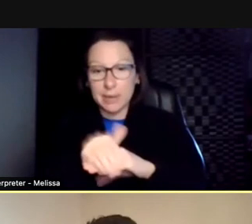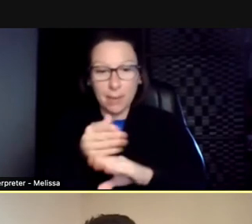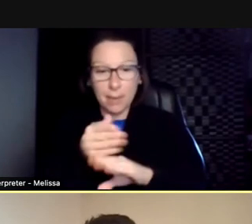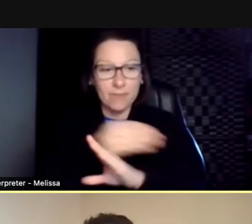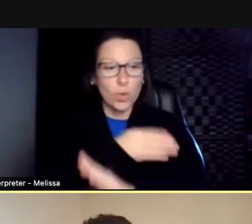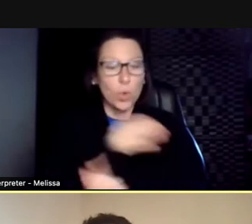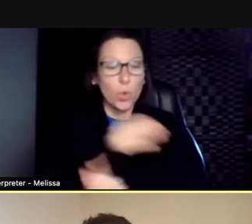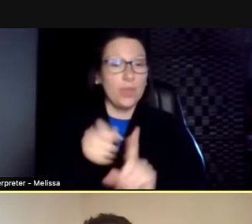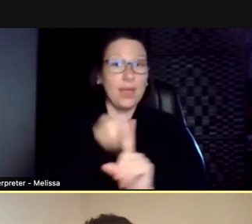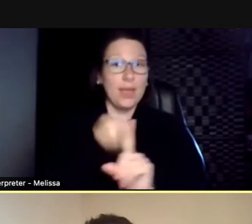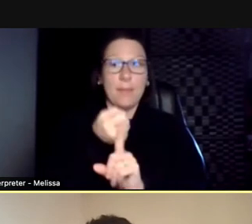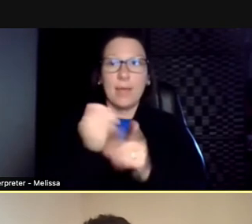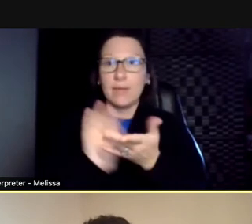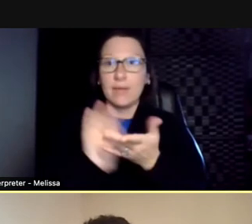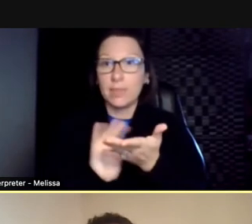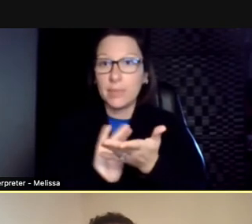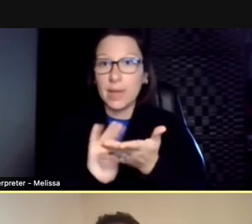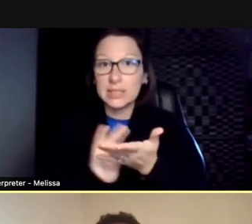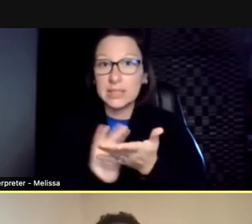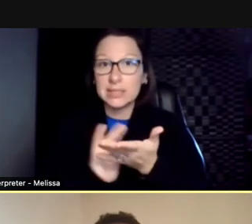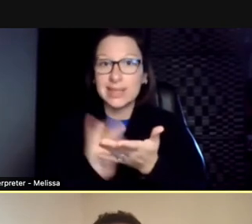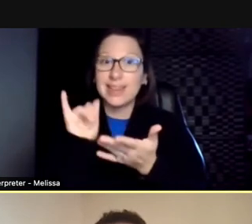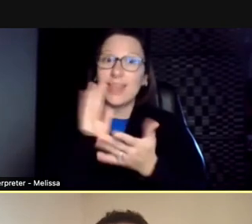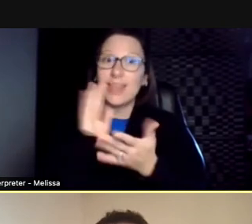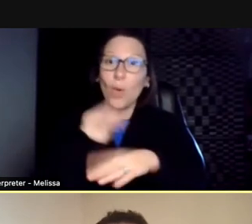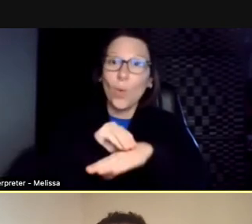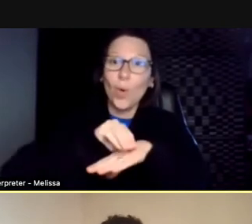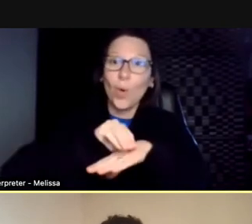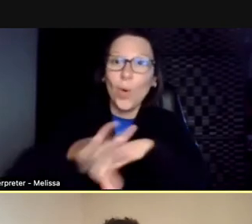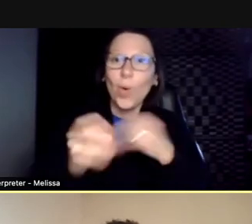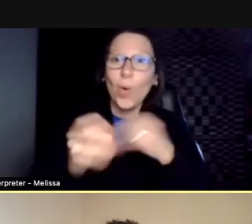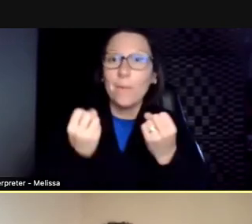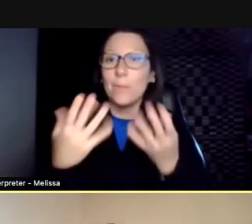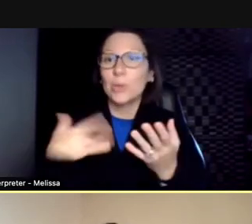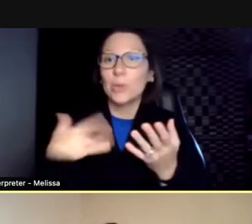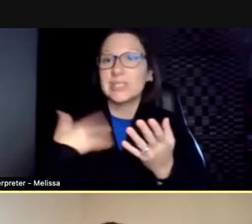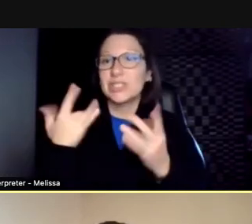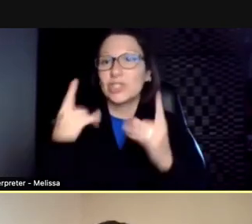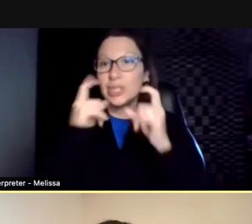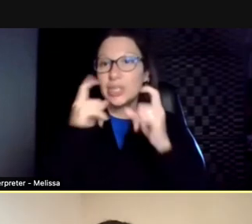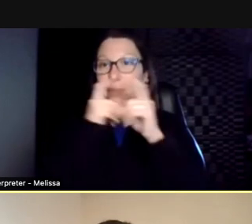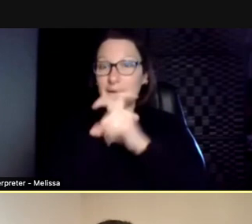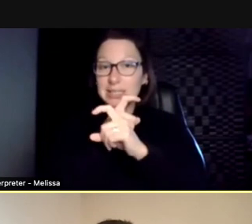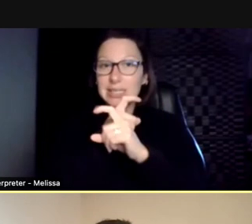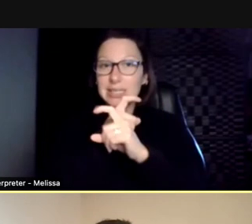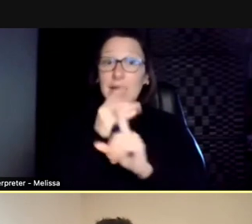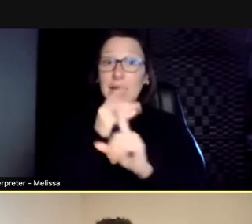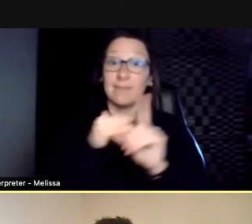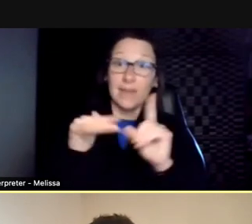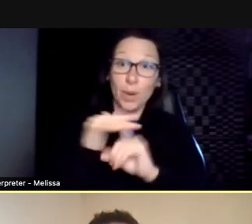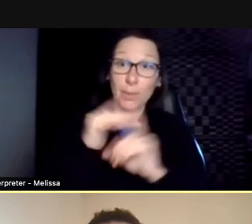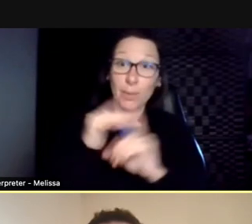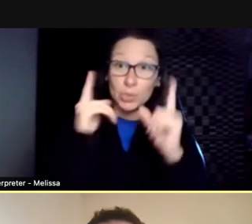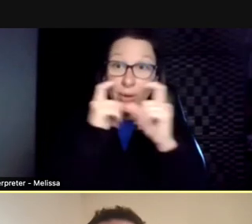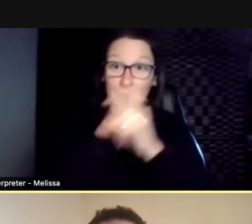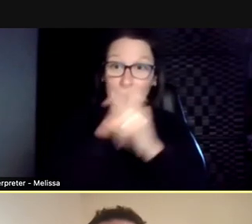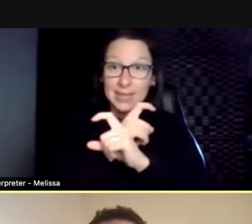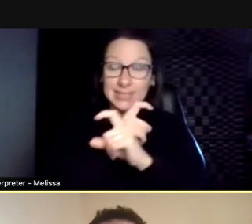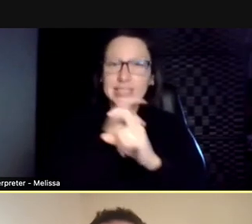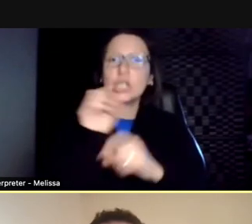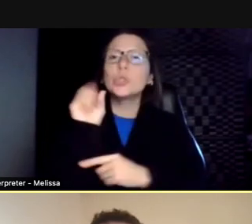Those also impact multisensory complexity and environmental complexity. And therefore, they appear to